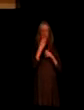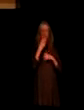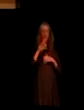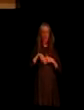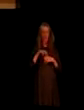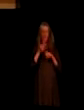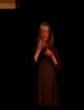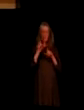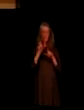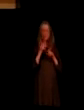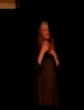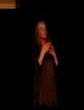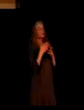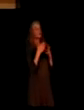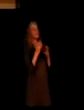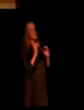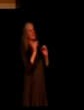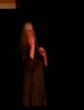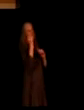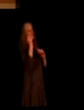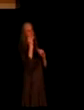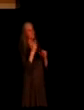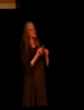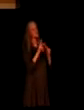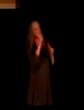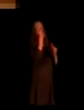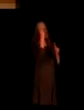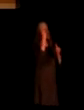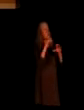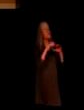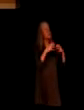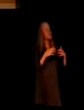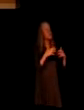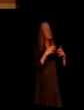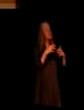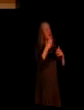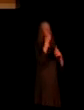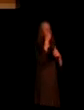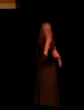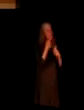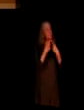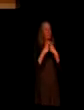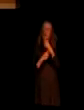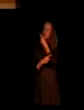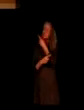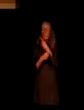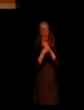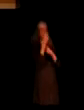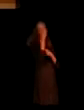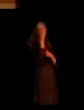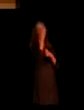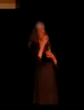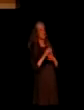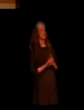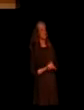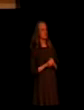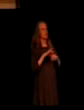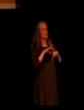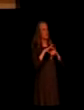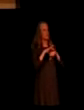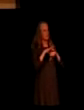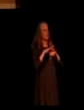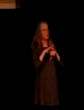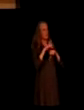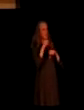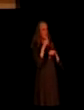no idea. The politicians, somehow this concept clicked in their mind that the Earth really